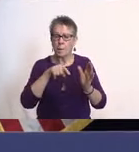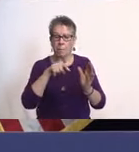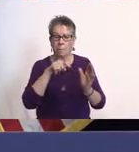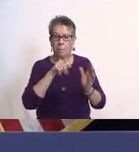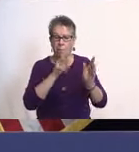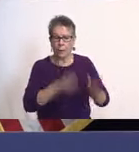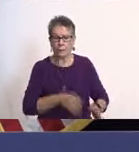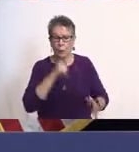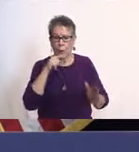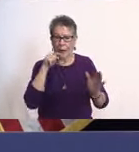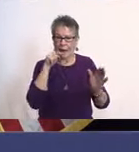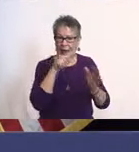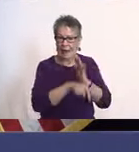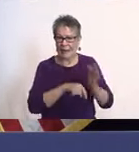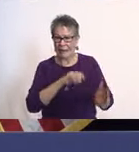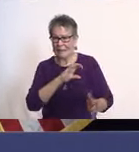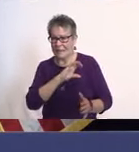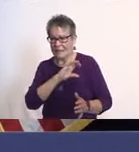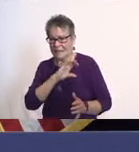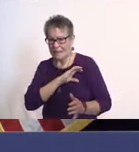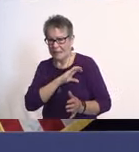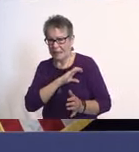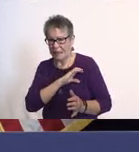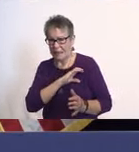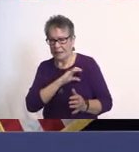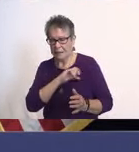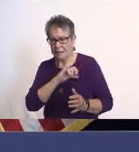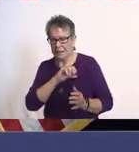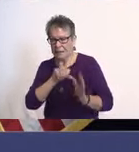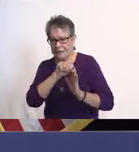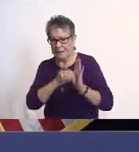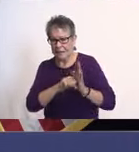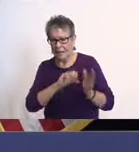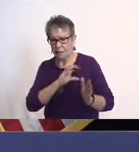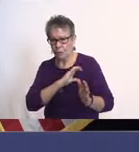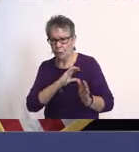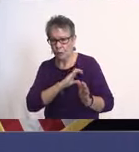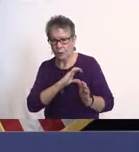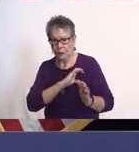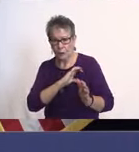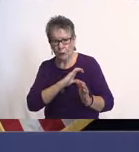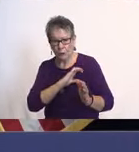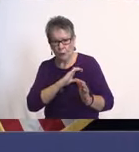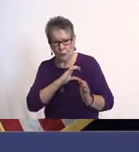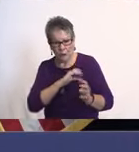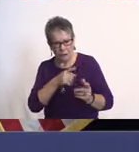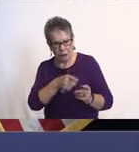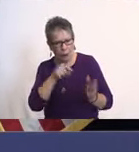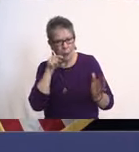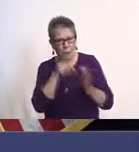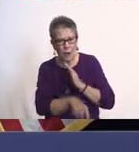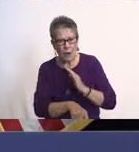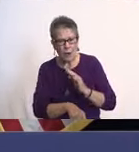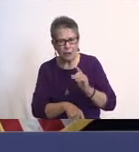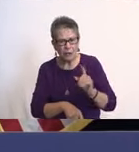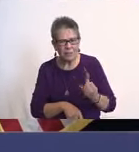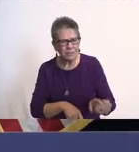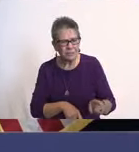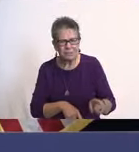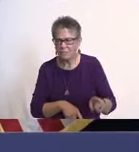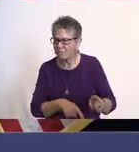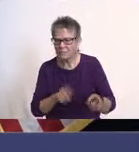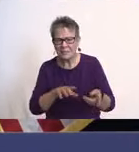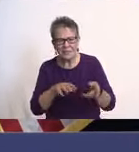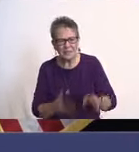onset dementia, has had COVID. Should he be released from prison? Has he served his debt to society? And finally, I want to follow up on the public